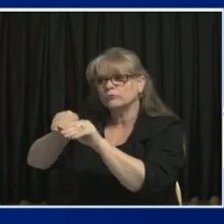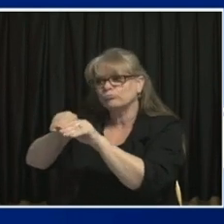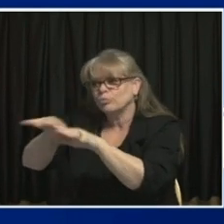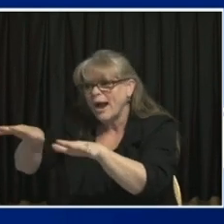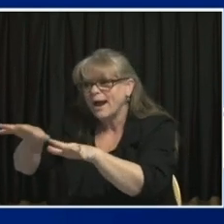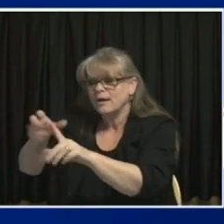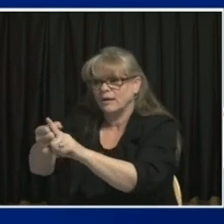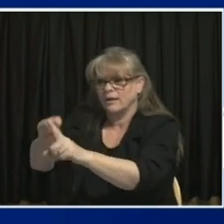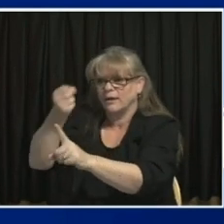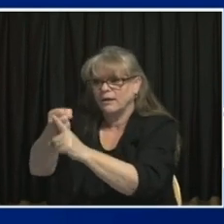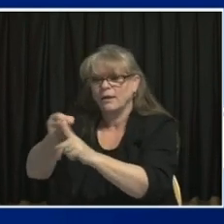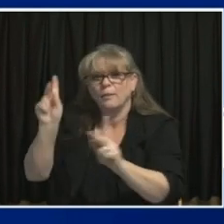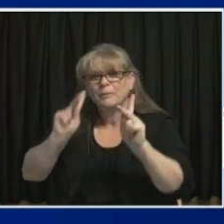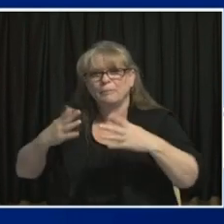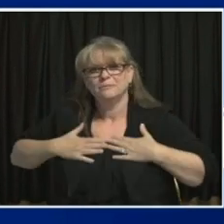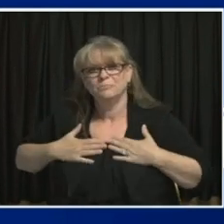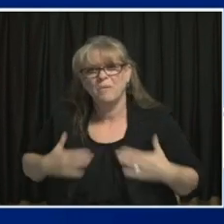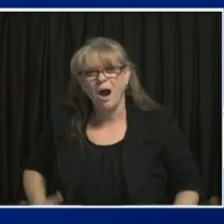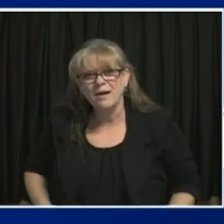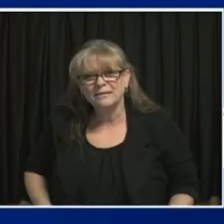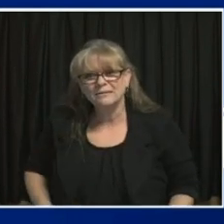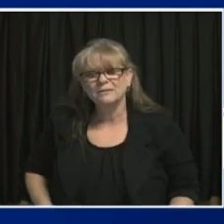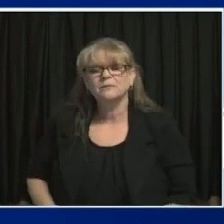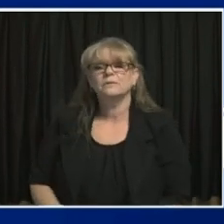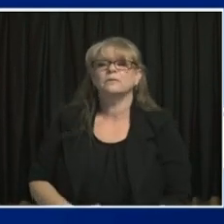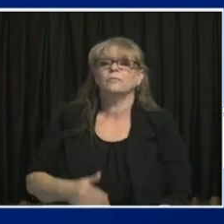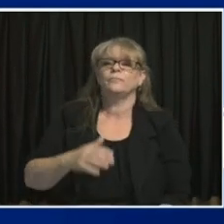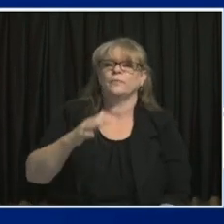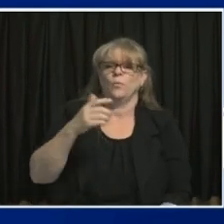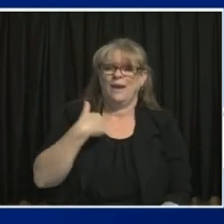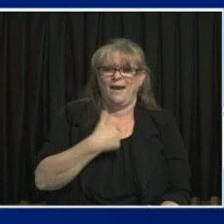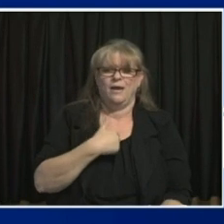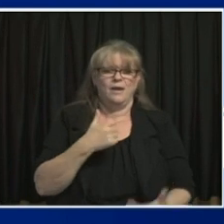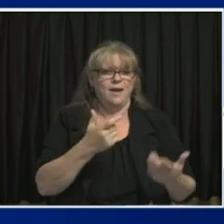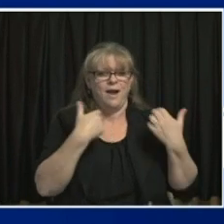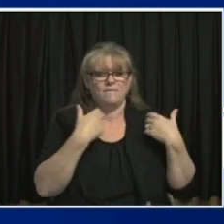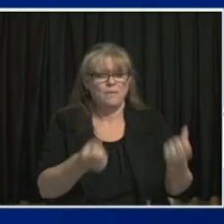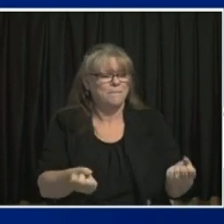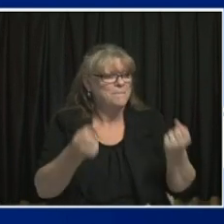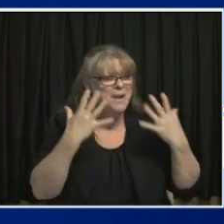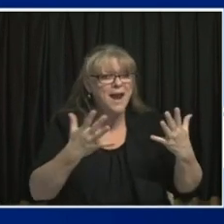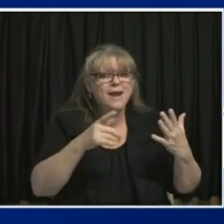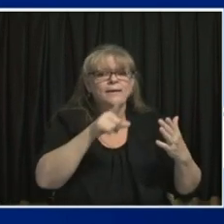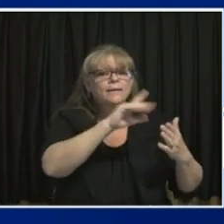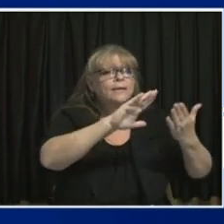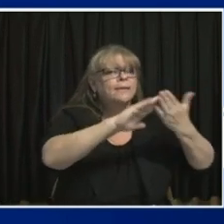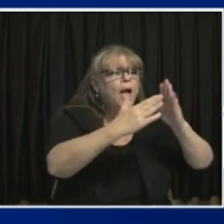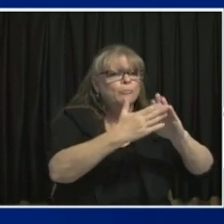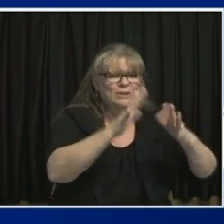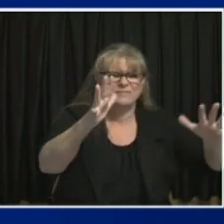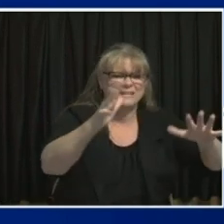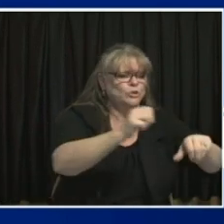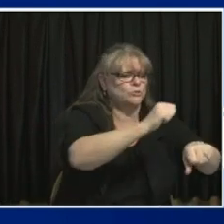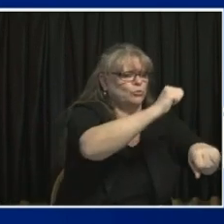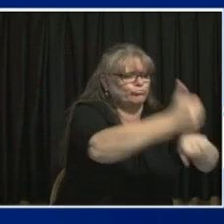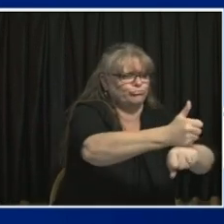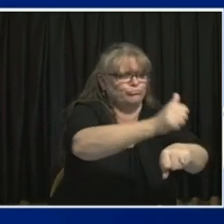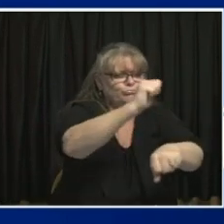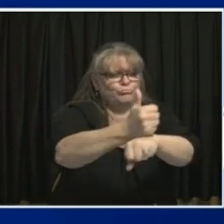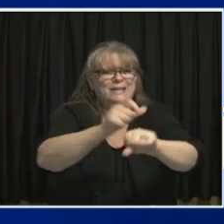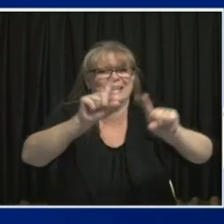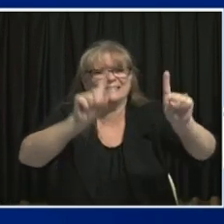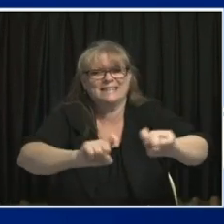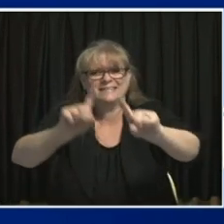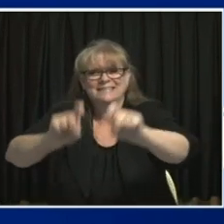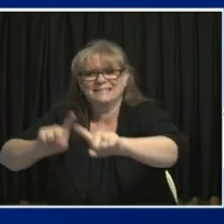have 22 free community testing sites across the state, and many people get tested through their doctor and hospital. So the truth is we need a